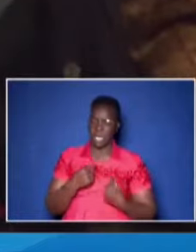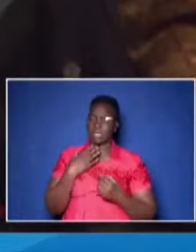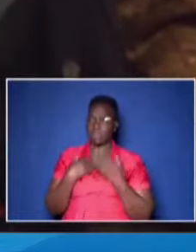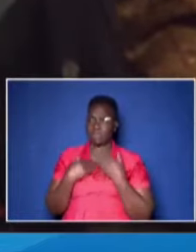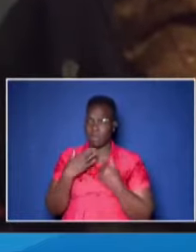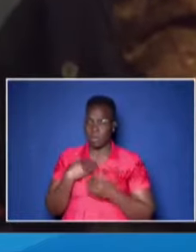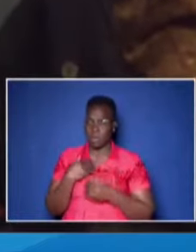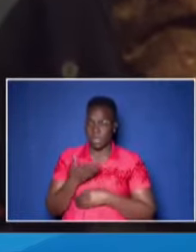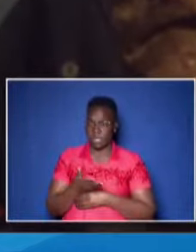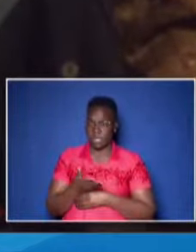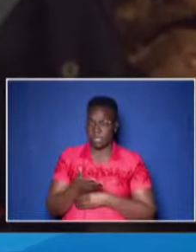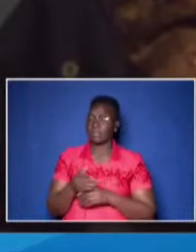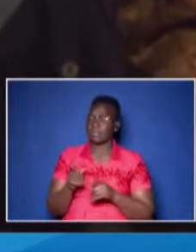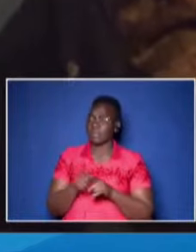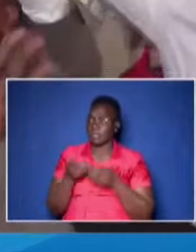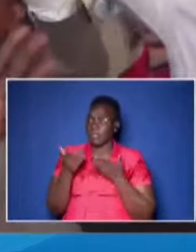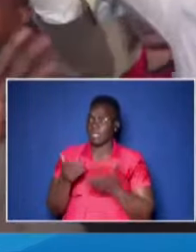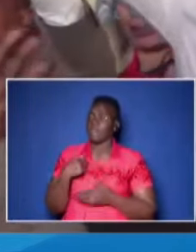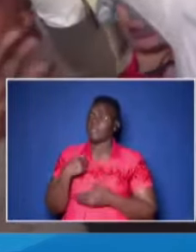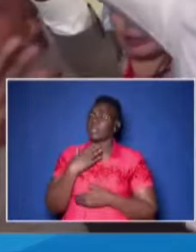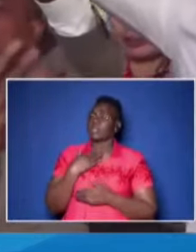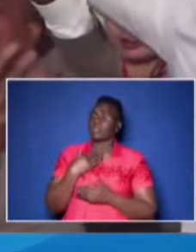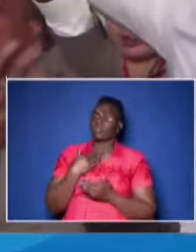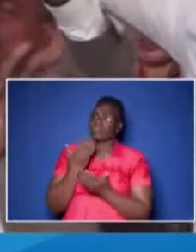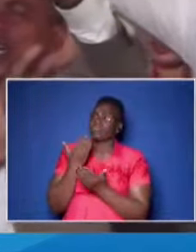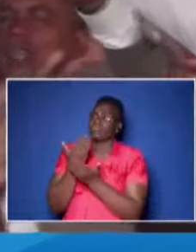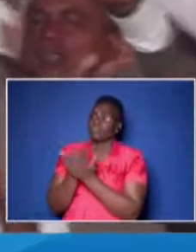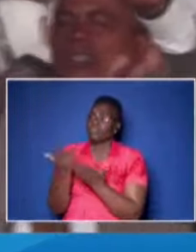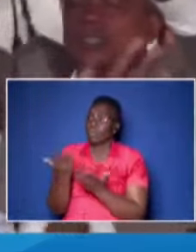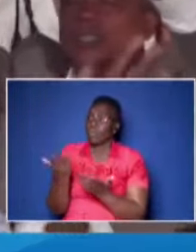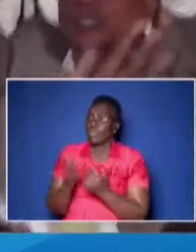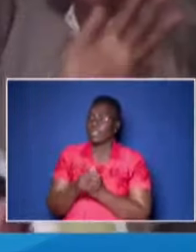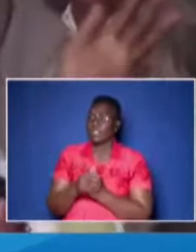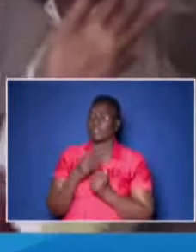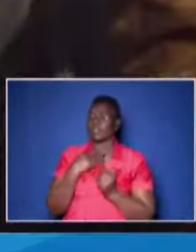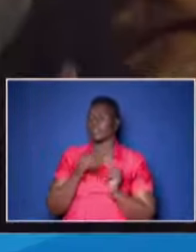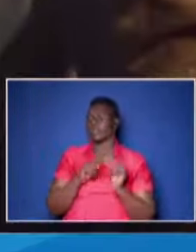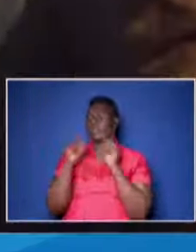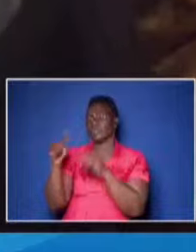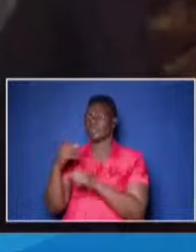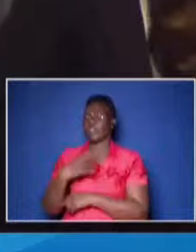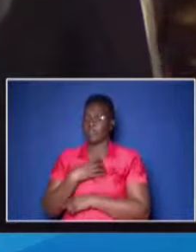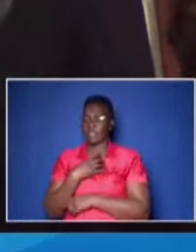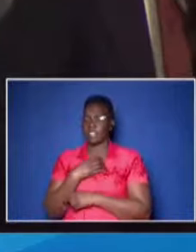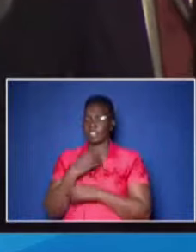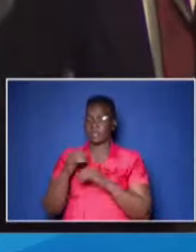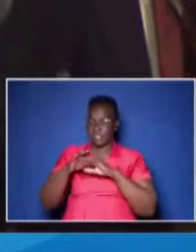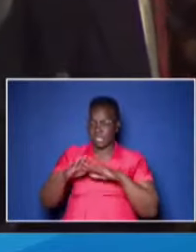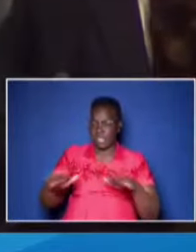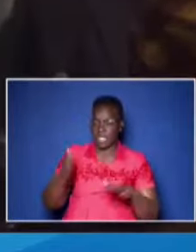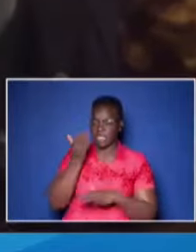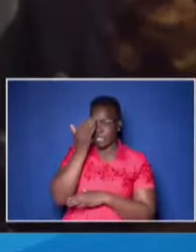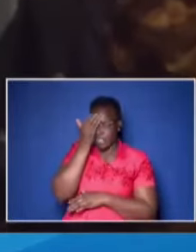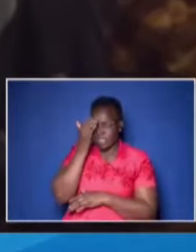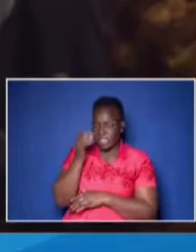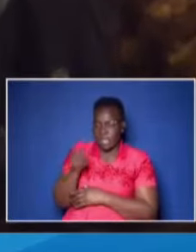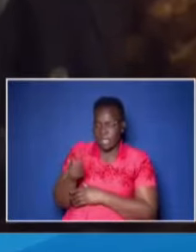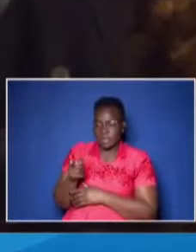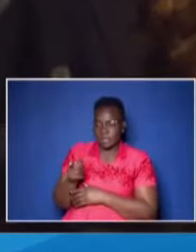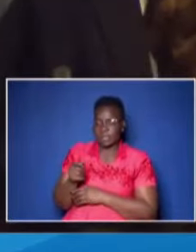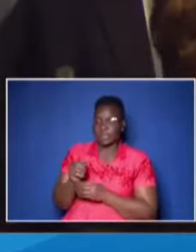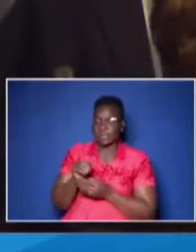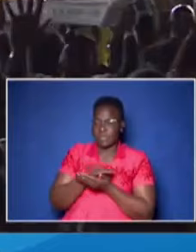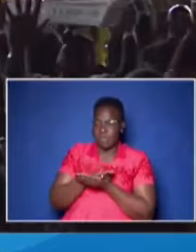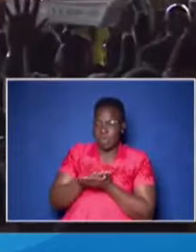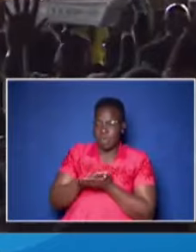heart of my heart it is my desire it is my desire to visit to visit the land of Israel of Israel the